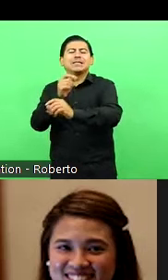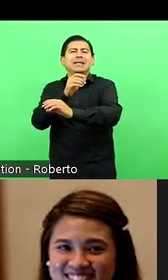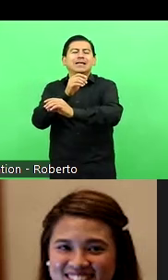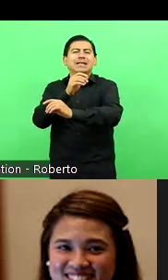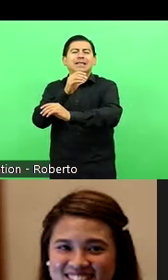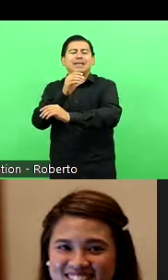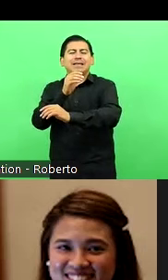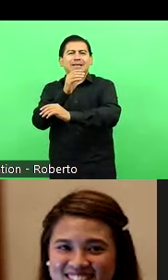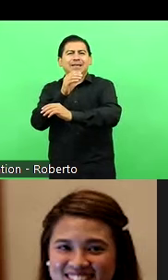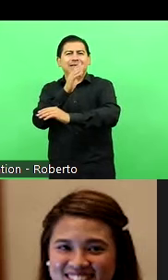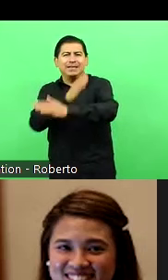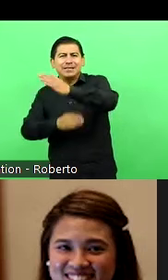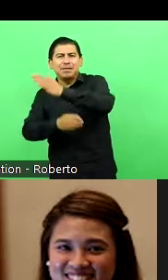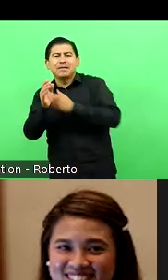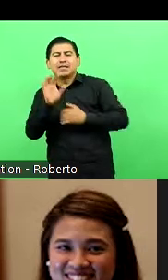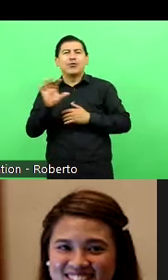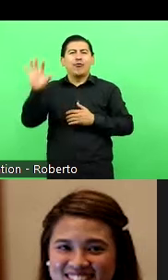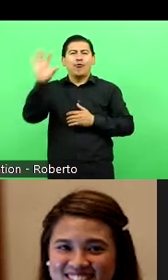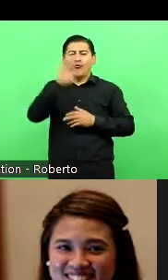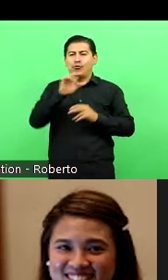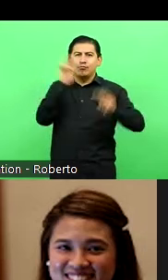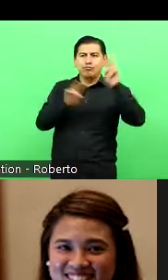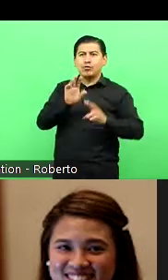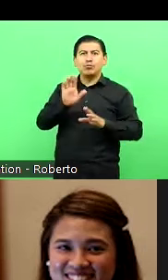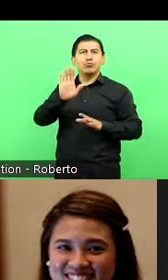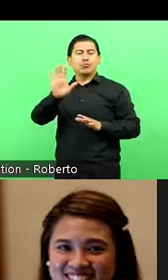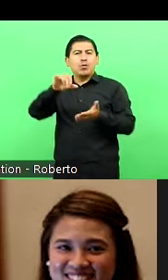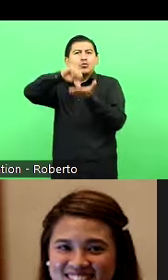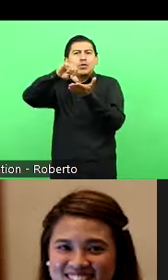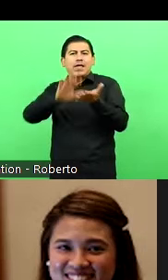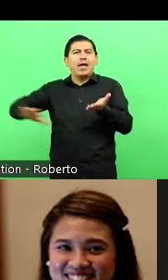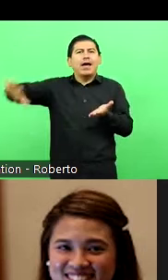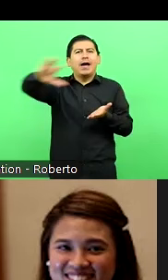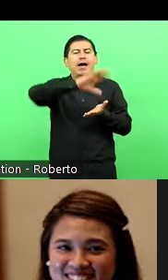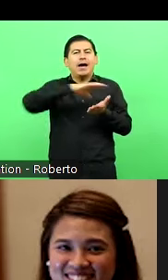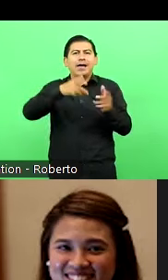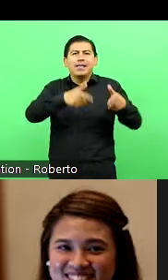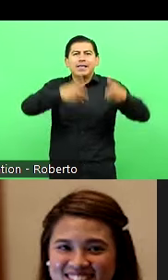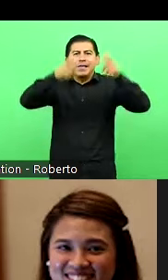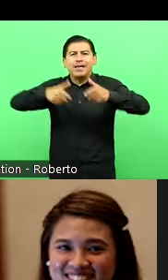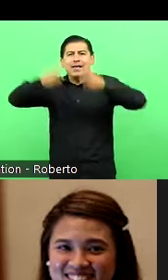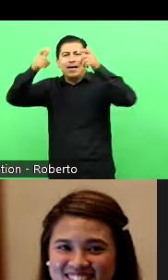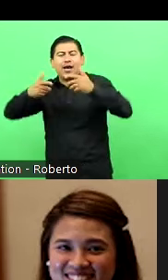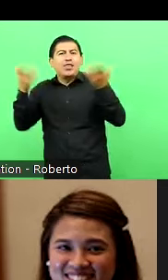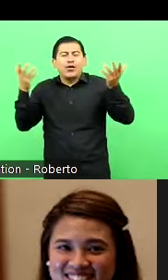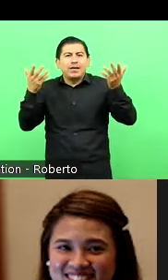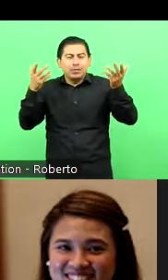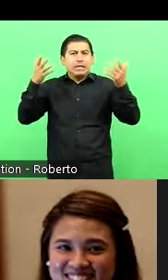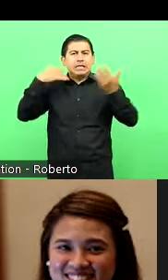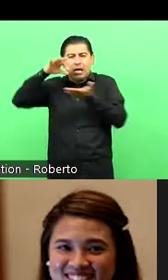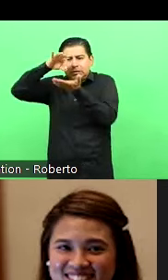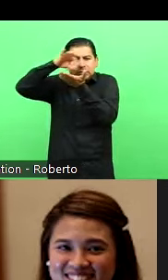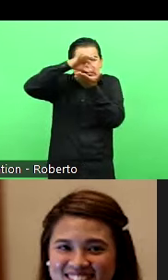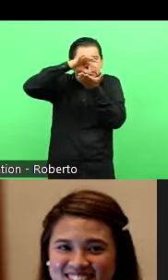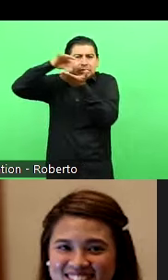city is exposed to. So, in partnership with the focal person for disability